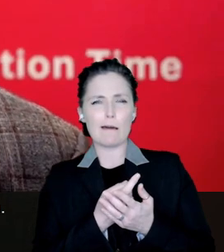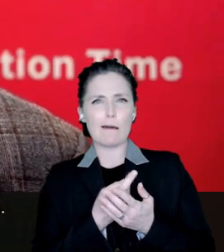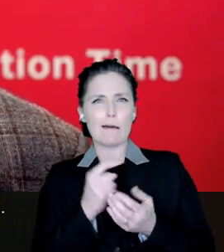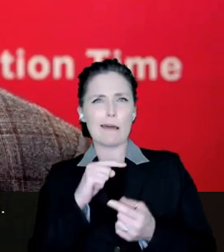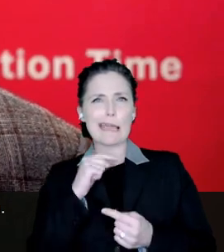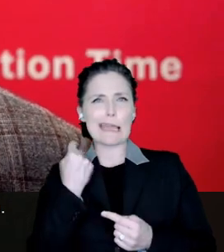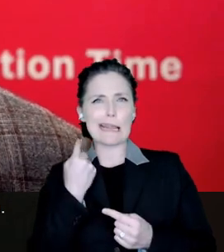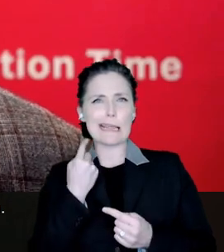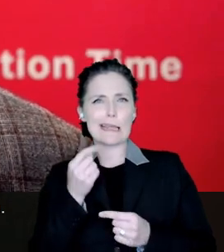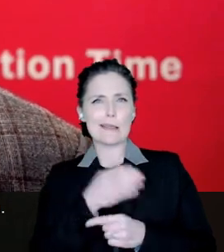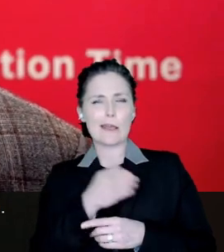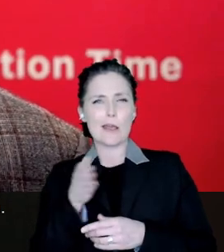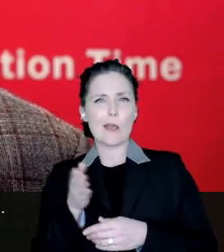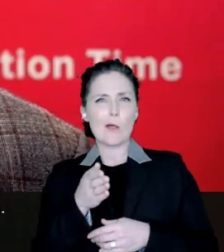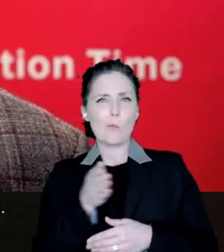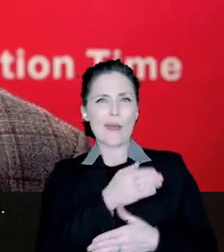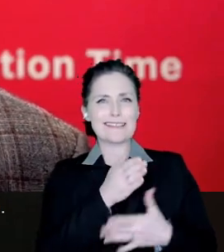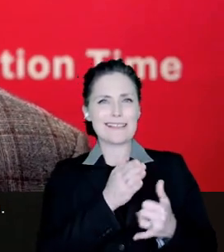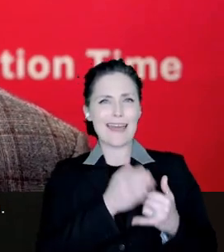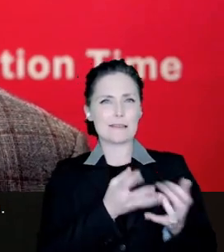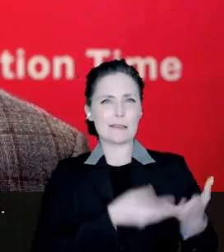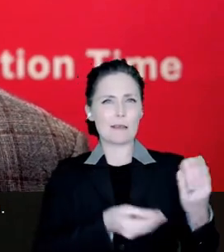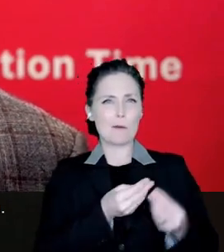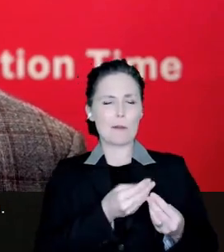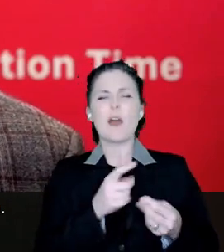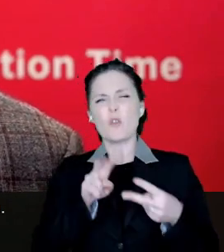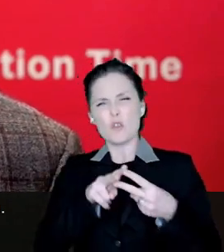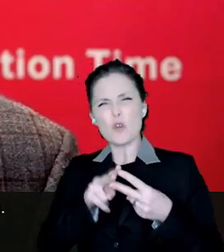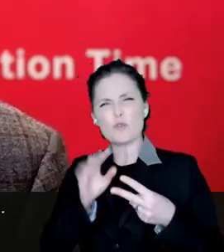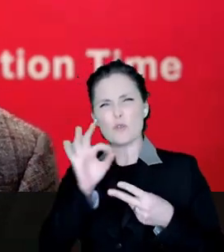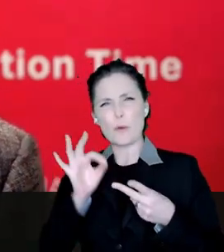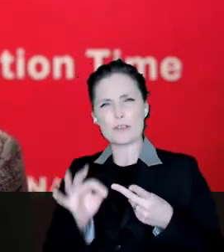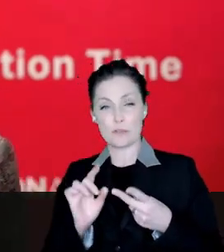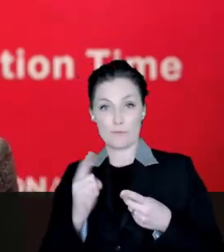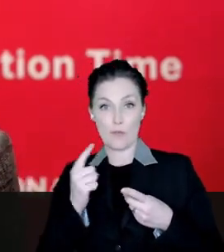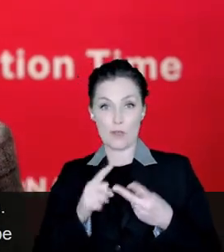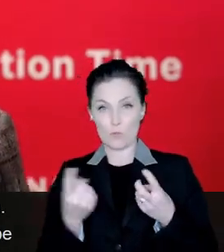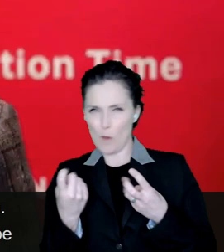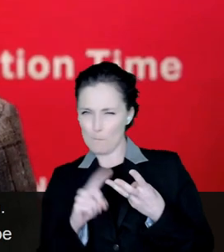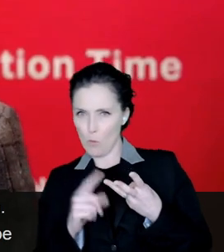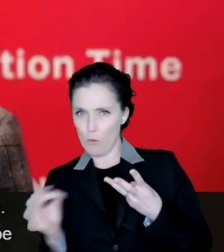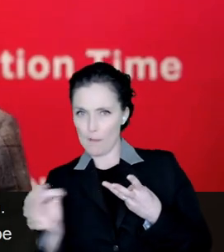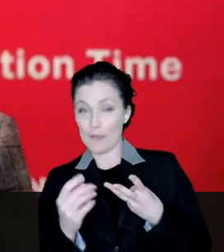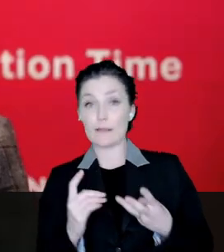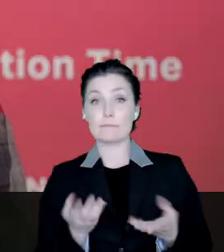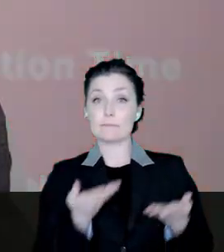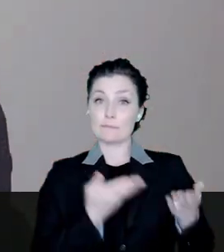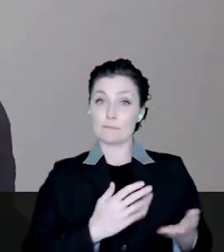Let's go with those two questions. There's one more in the pipeline. Mr. Mayor.